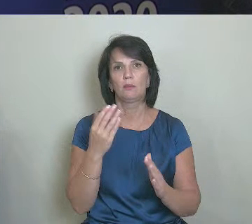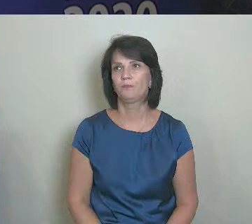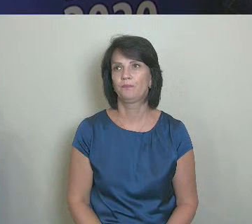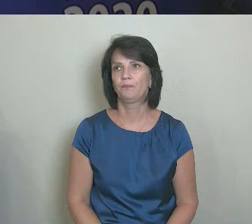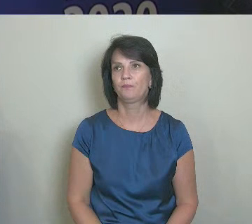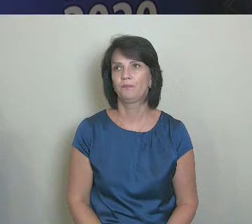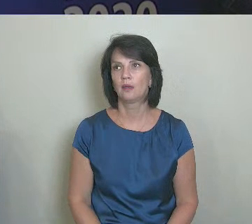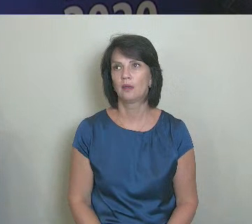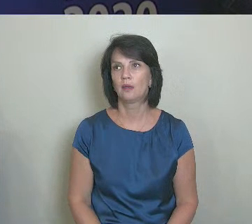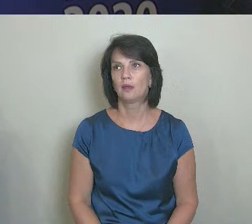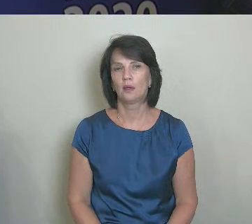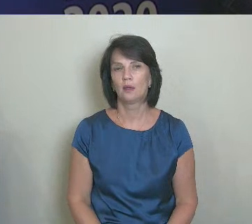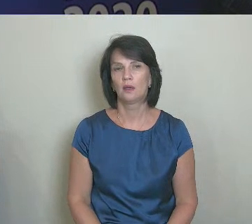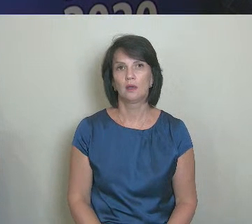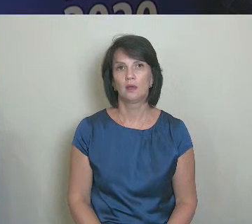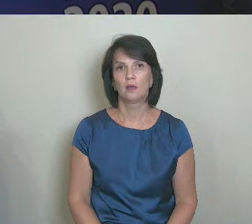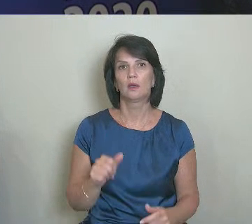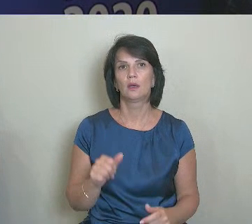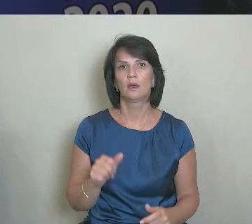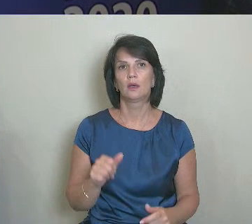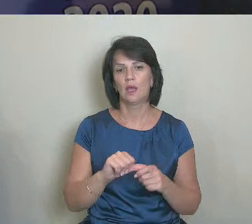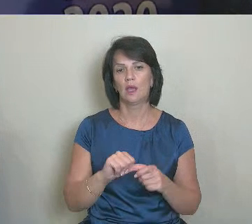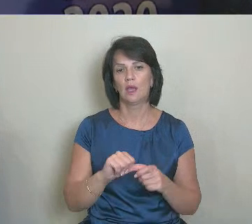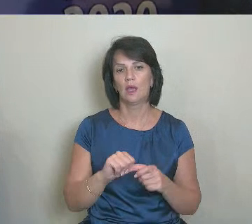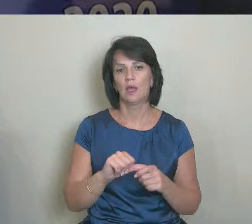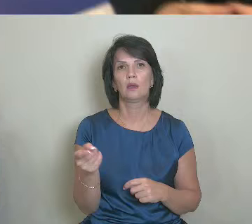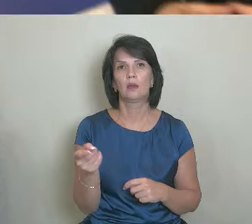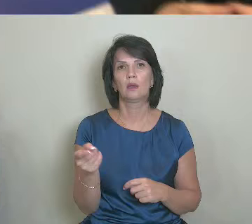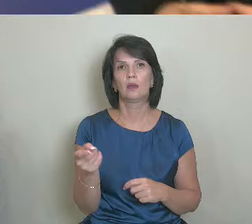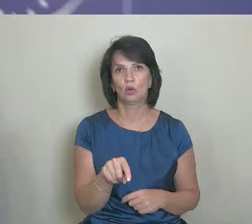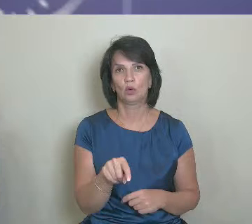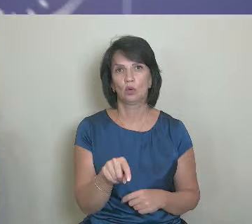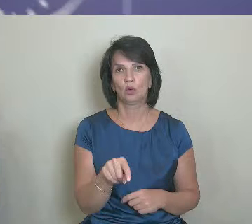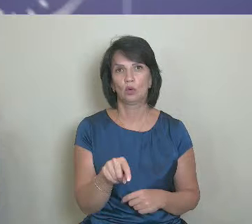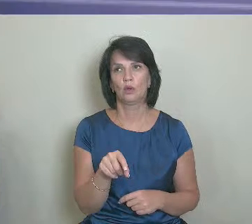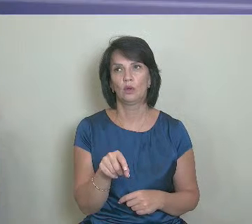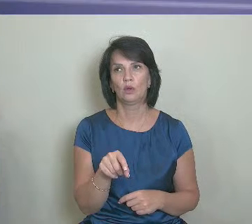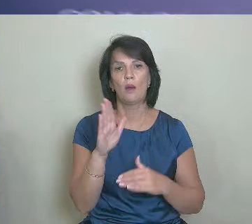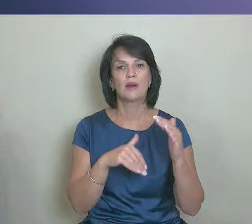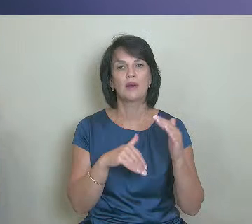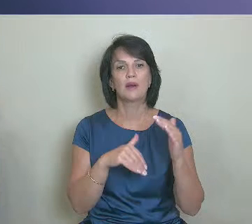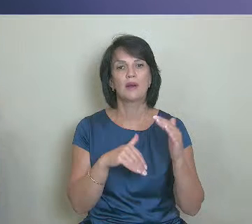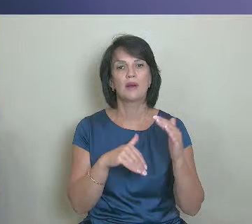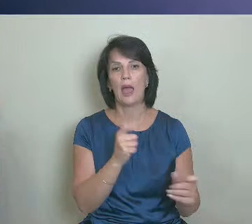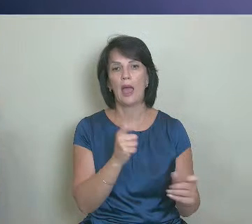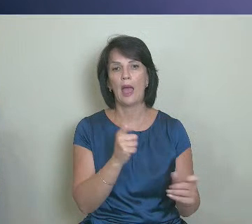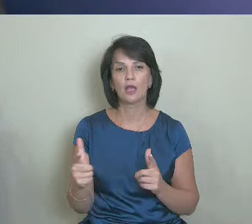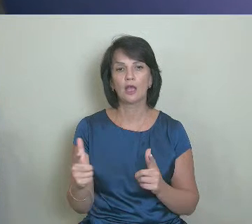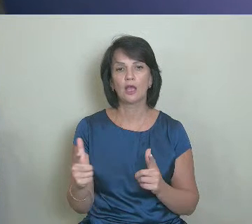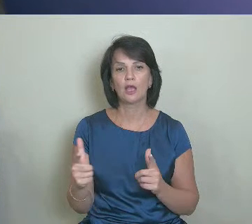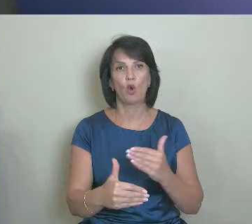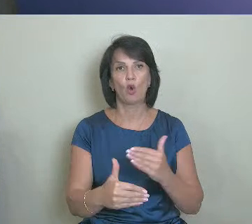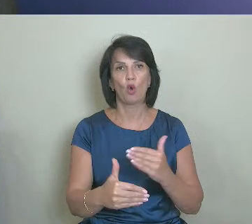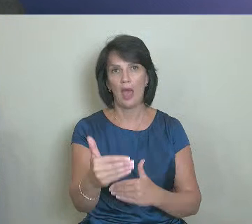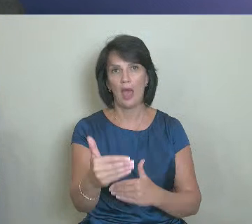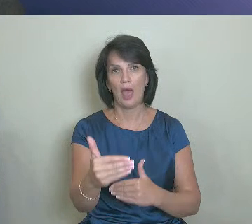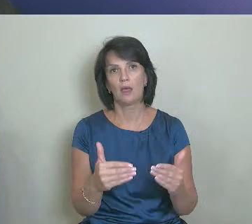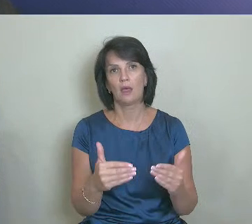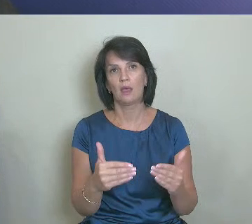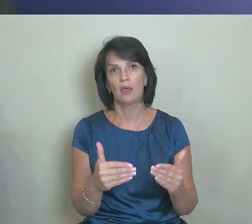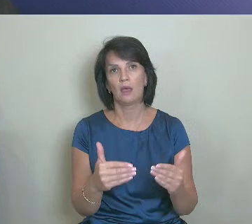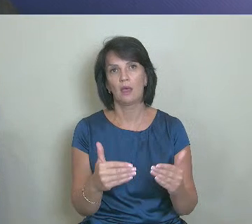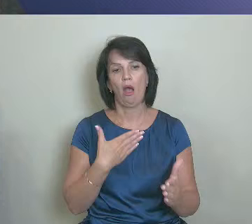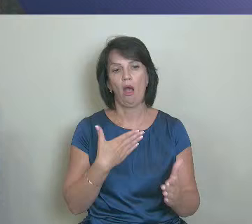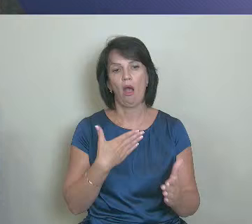elections as of today. Let's move on then. Apart from that, when it comes to a